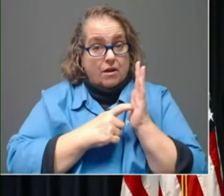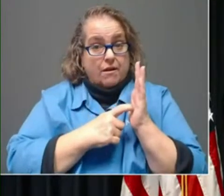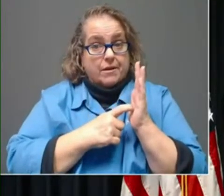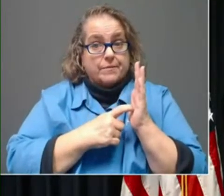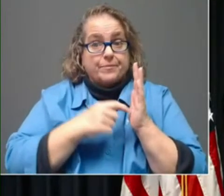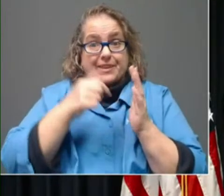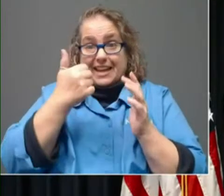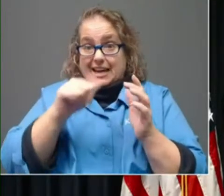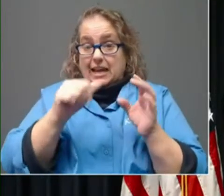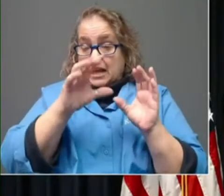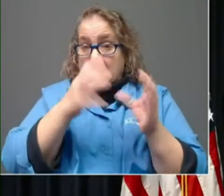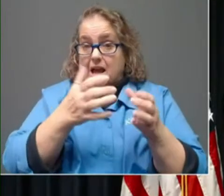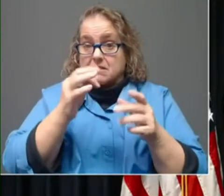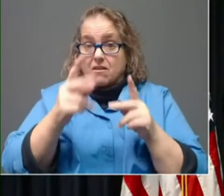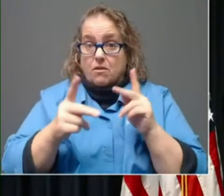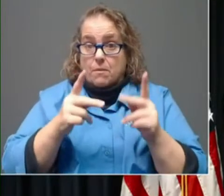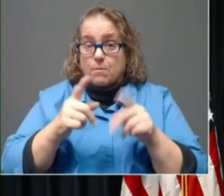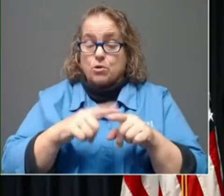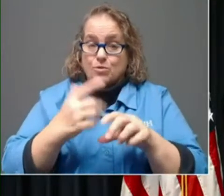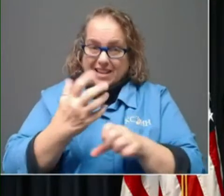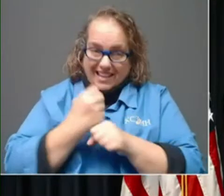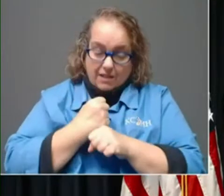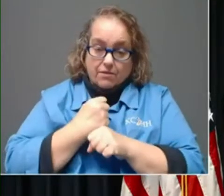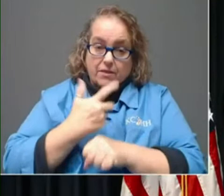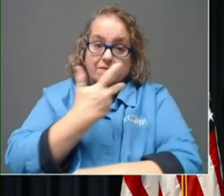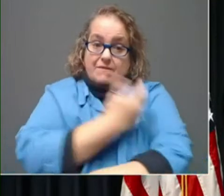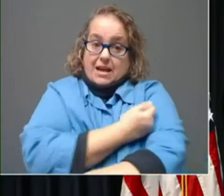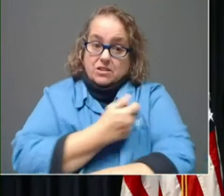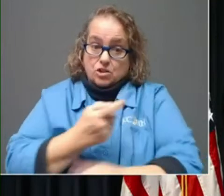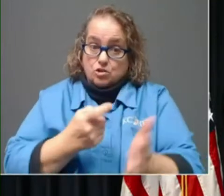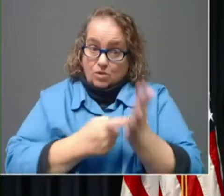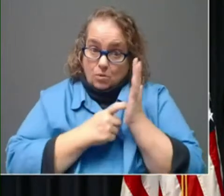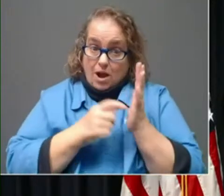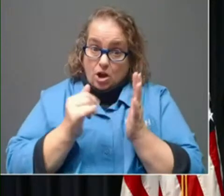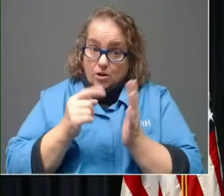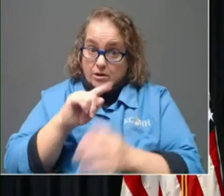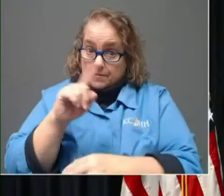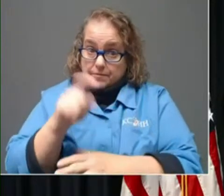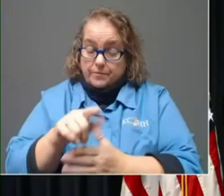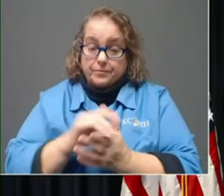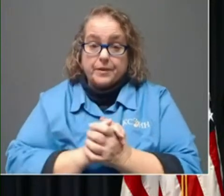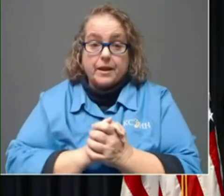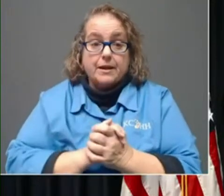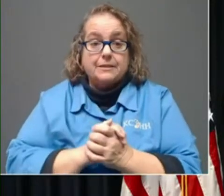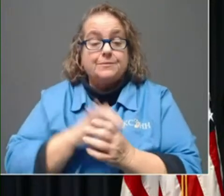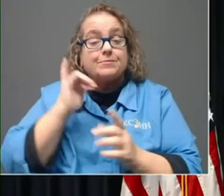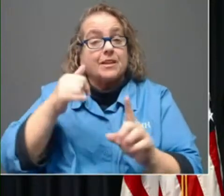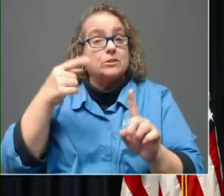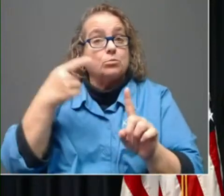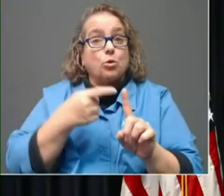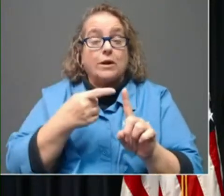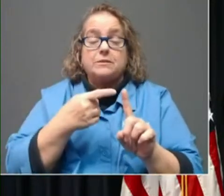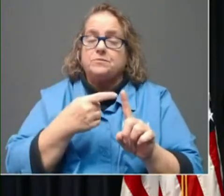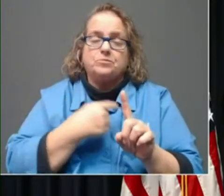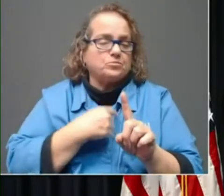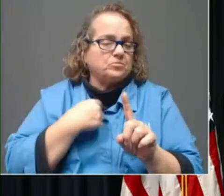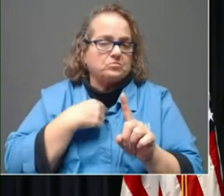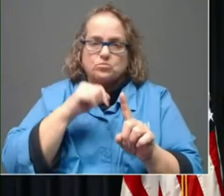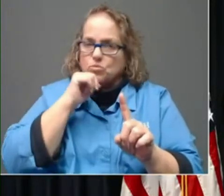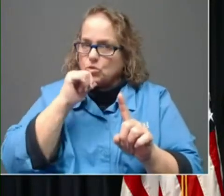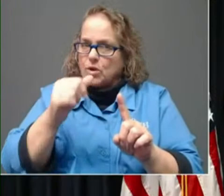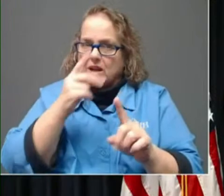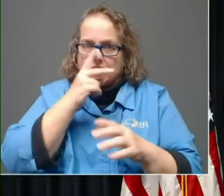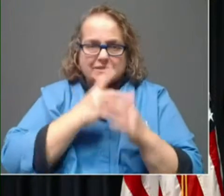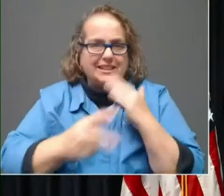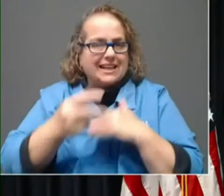to get the vaccine, to require it? At this point, we don't anticipate any